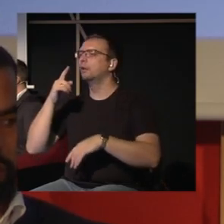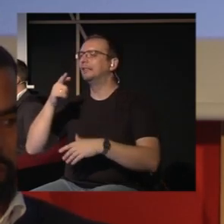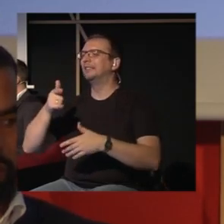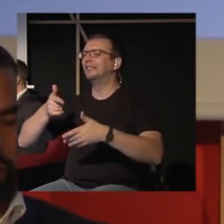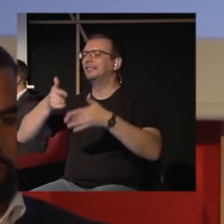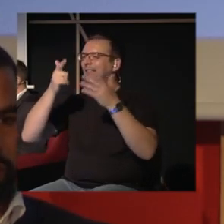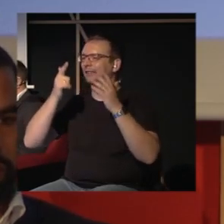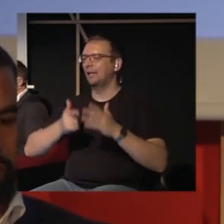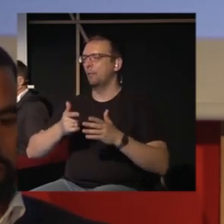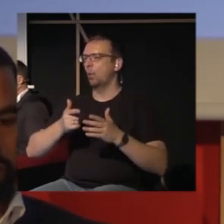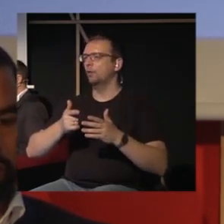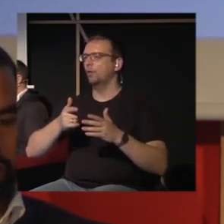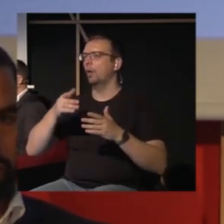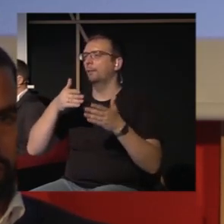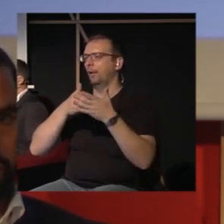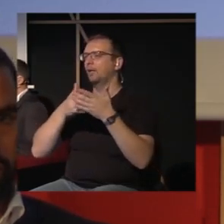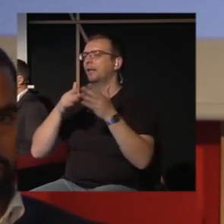silla de ruedas.